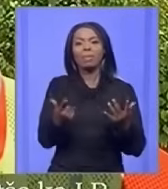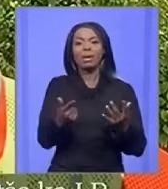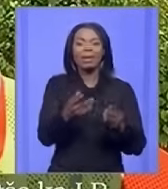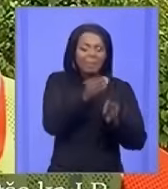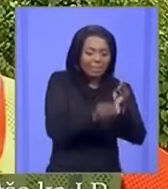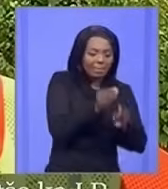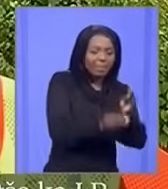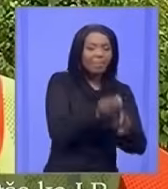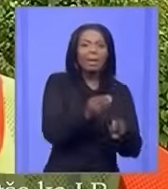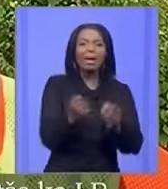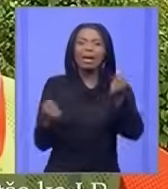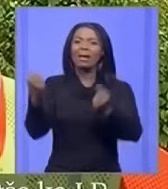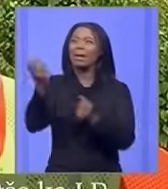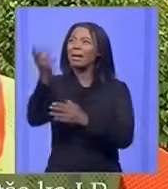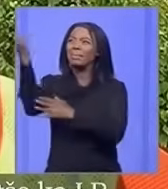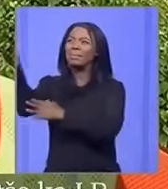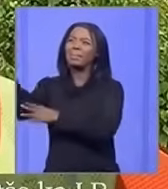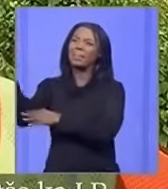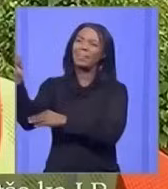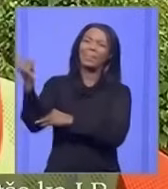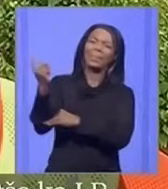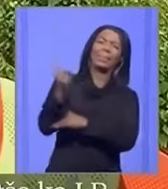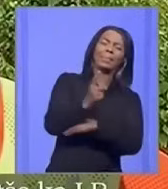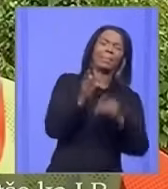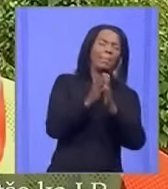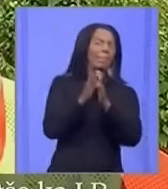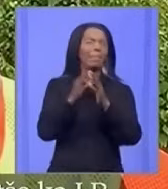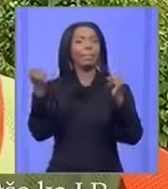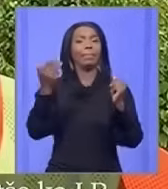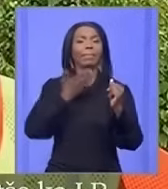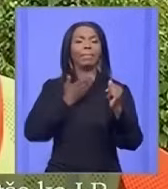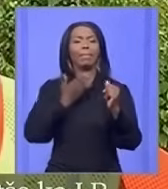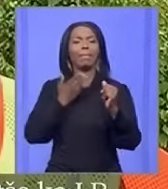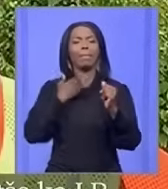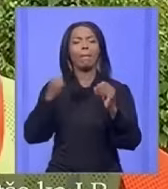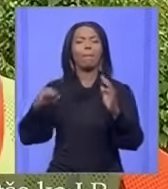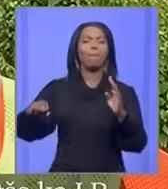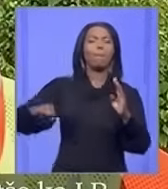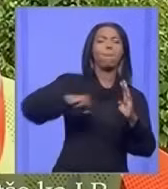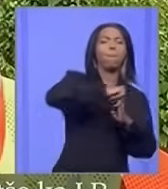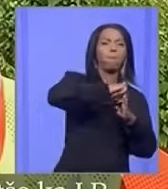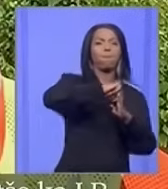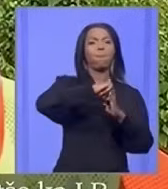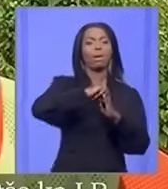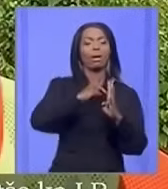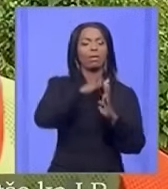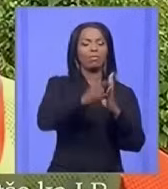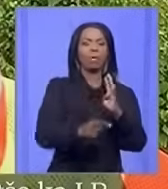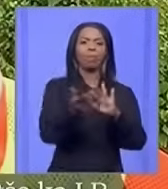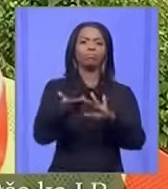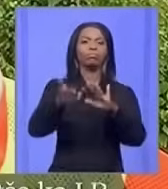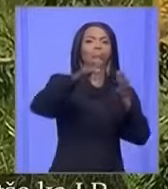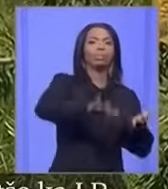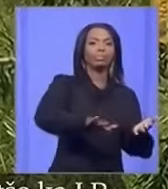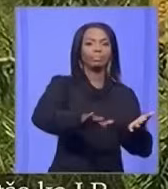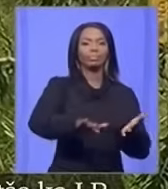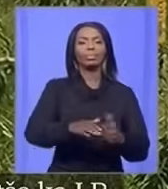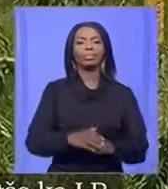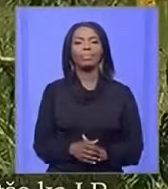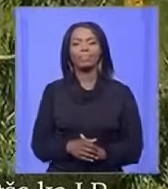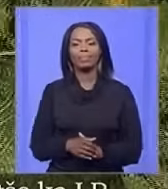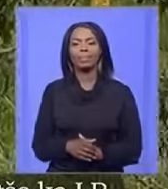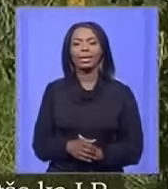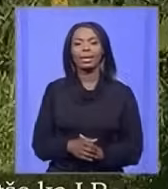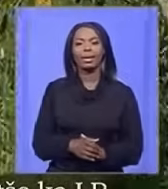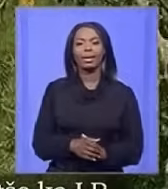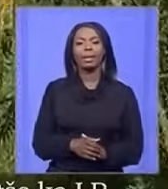ile ba wela ke kotsi. Almost 4 of them ba ile ba kry-a dikgobalo mme ba tlhokofala le semetseng. Kgoro e